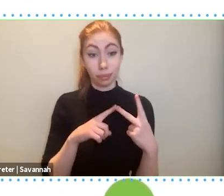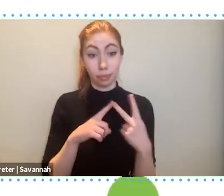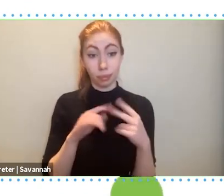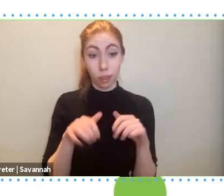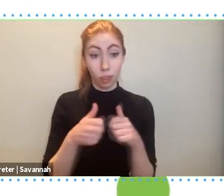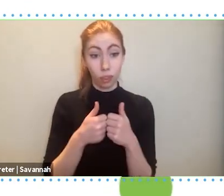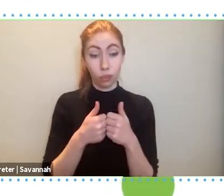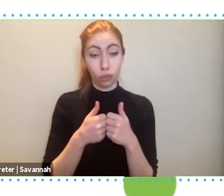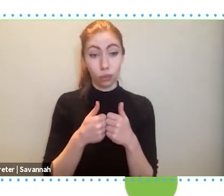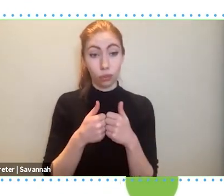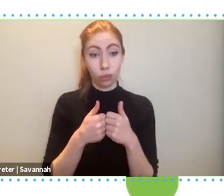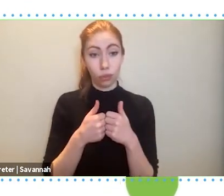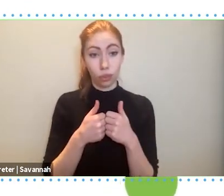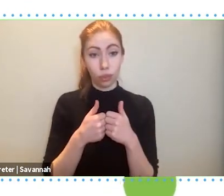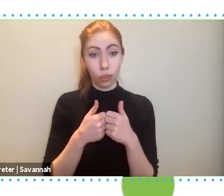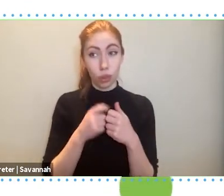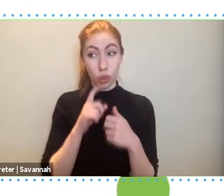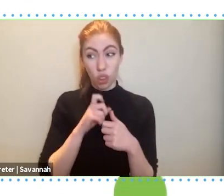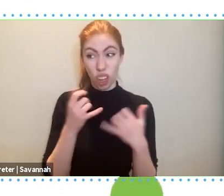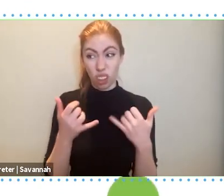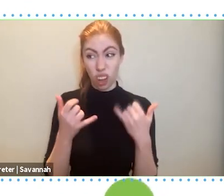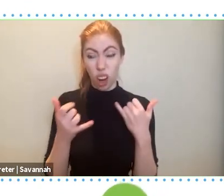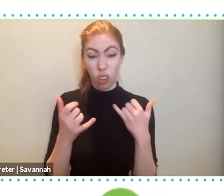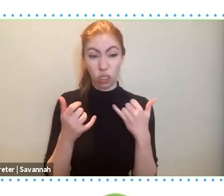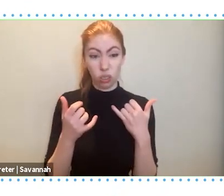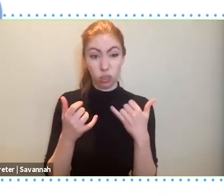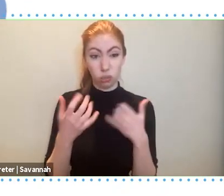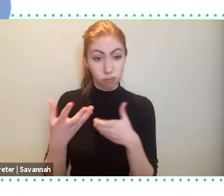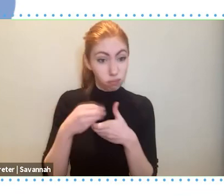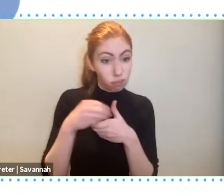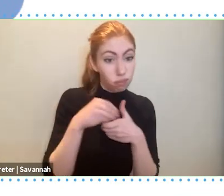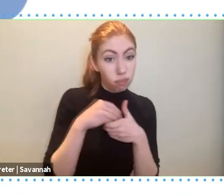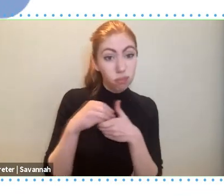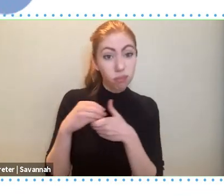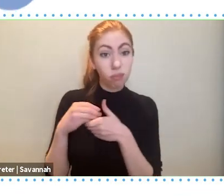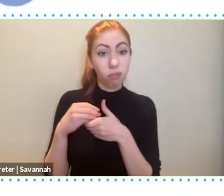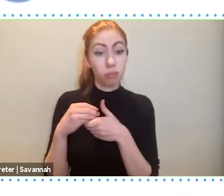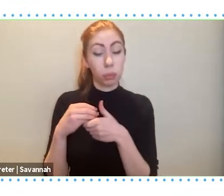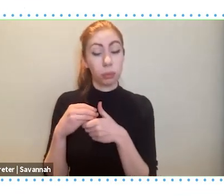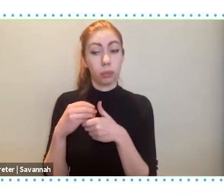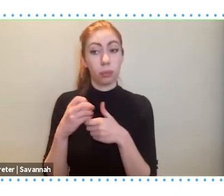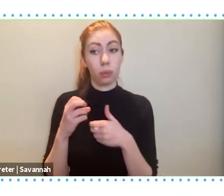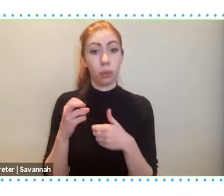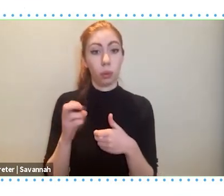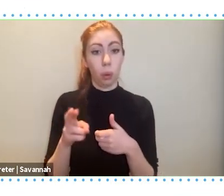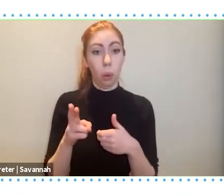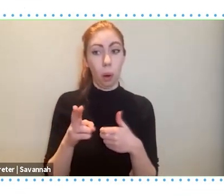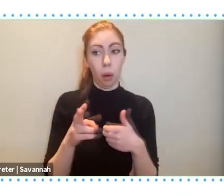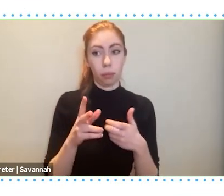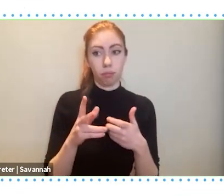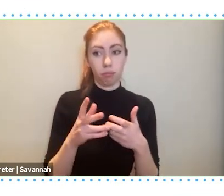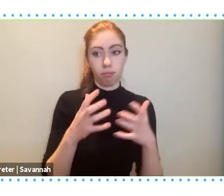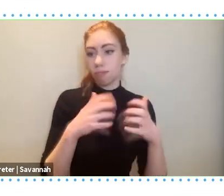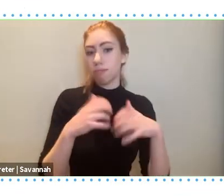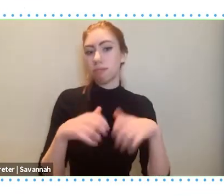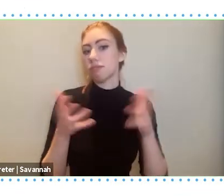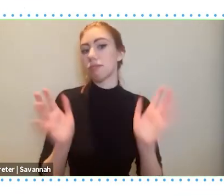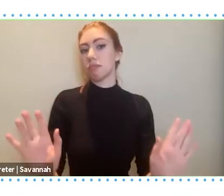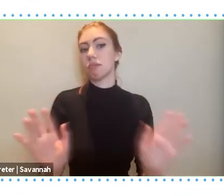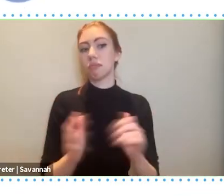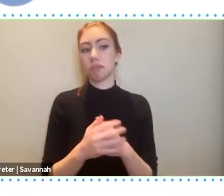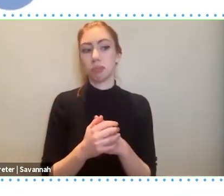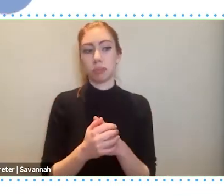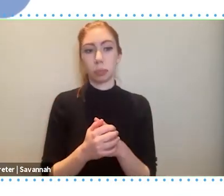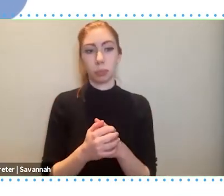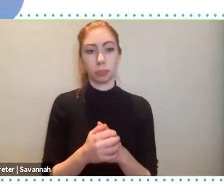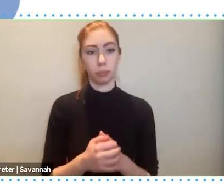kind of try and engage in this much larger systemic thing, which for most people is completely inaccessible. Like for most people, the idea of saying we're going to propose